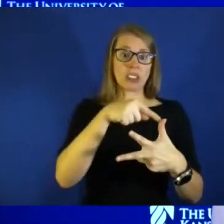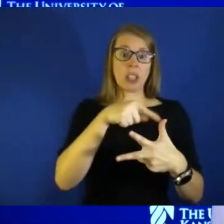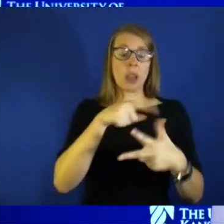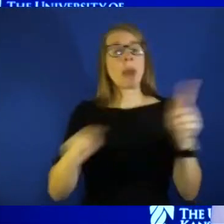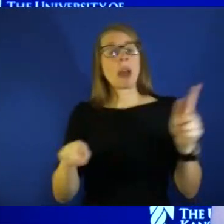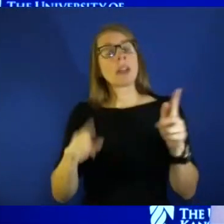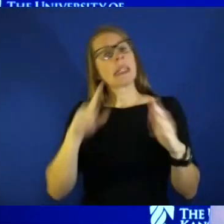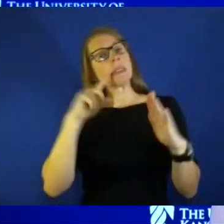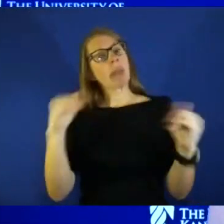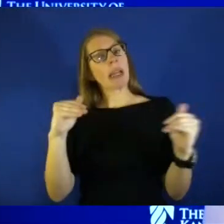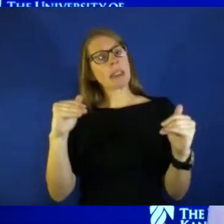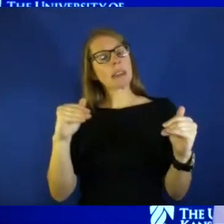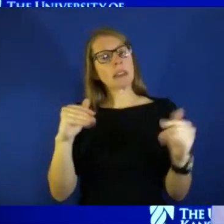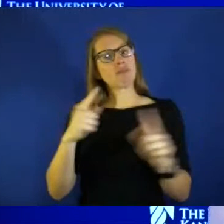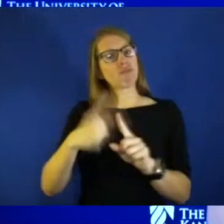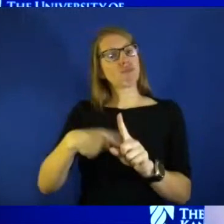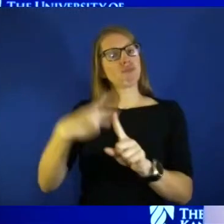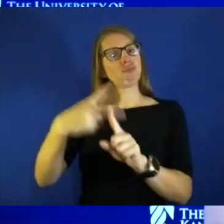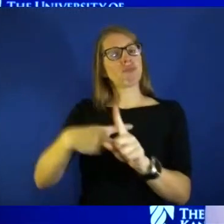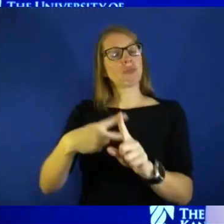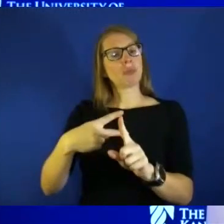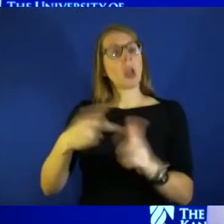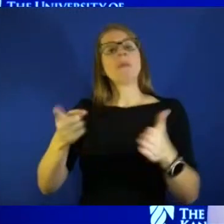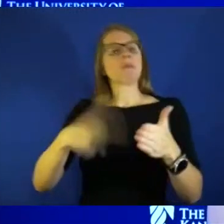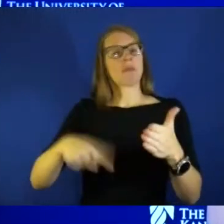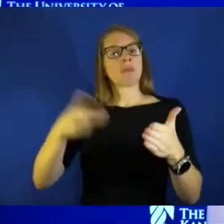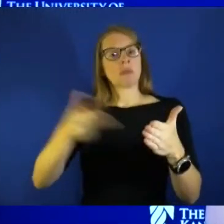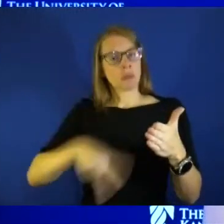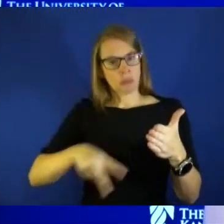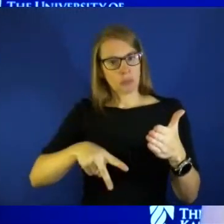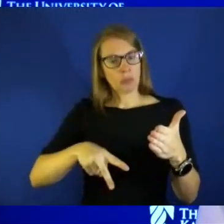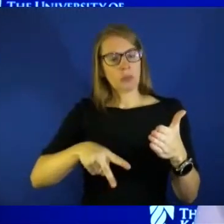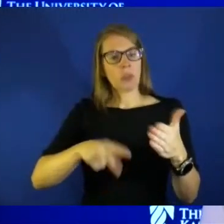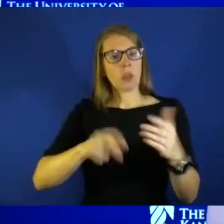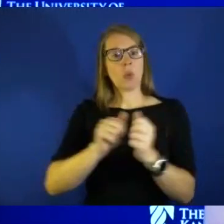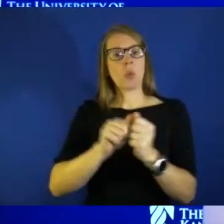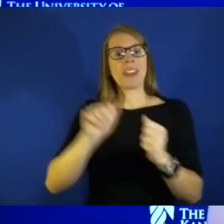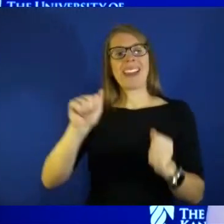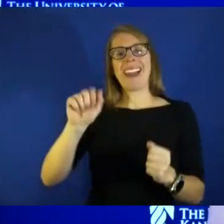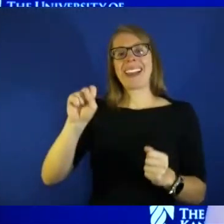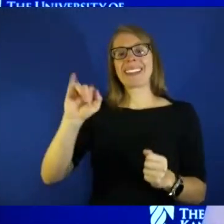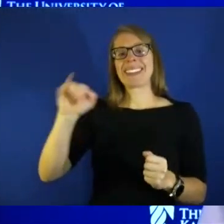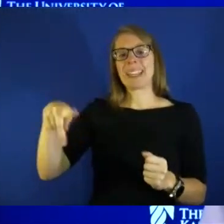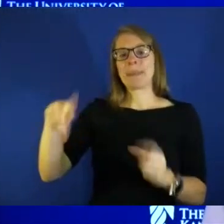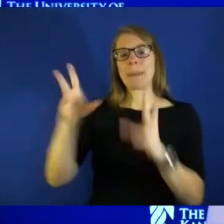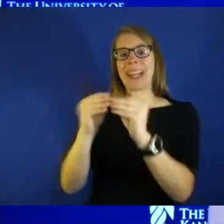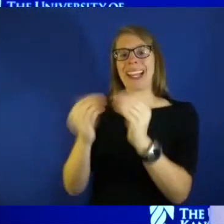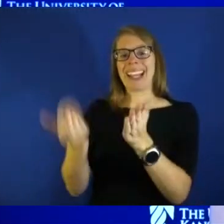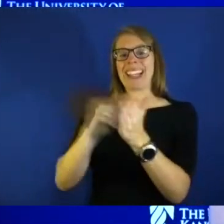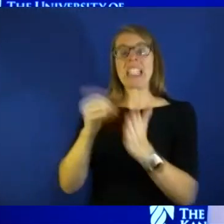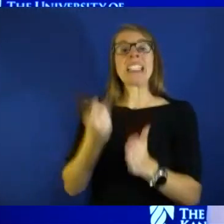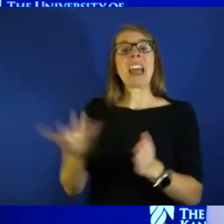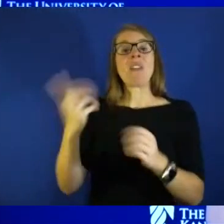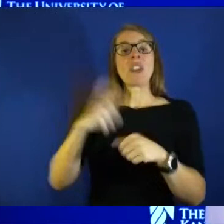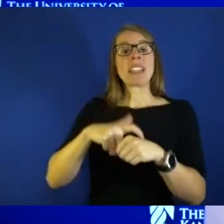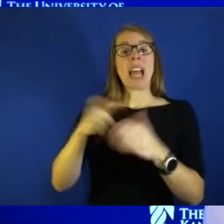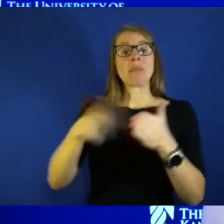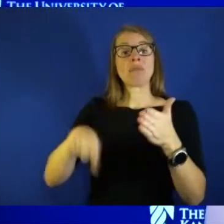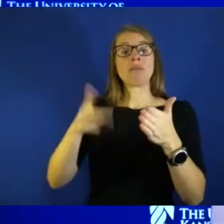the next few weeks, with the ACIP committee meeting again several times in the next couple weeks